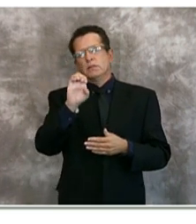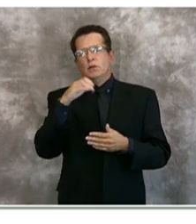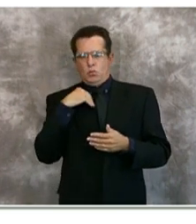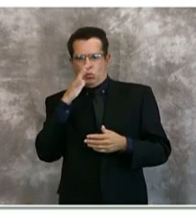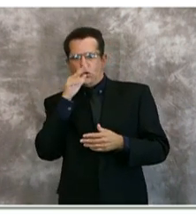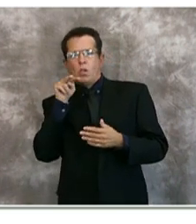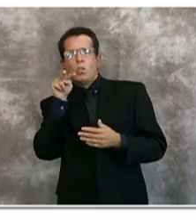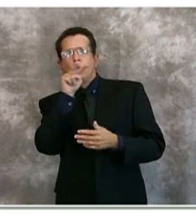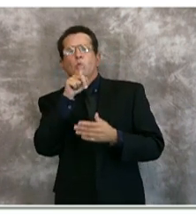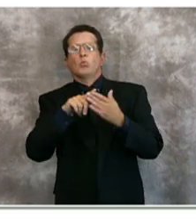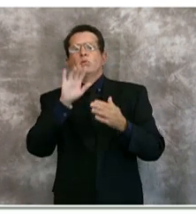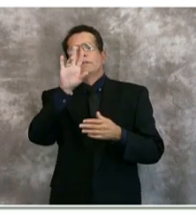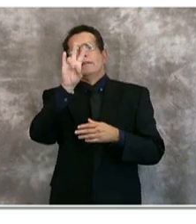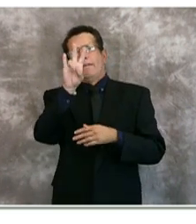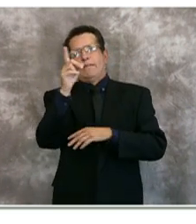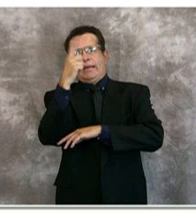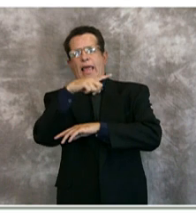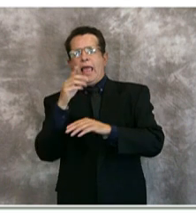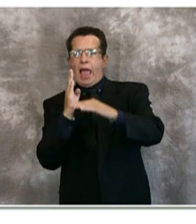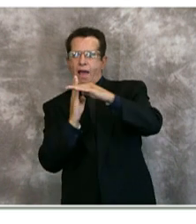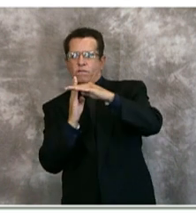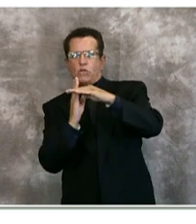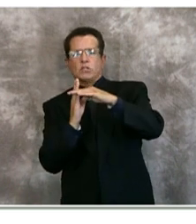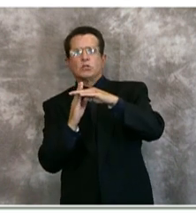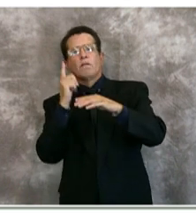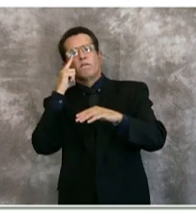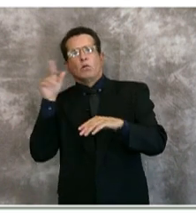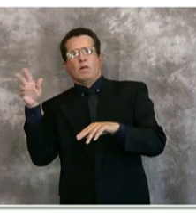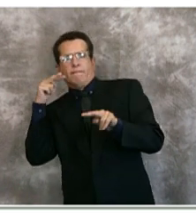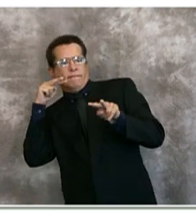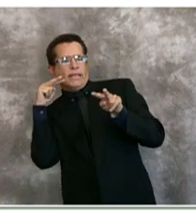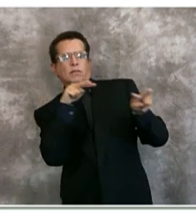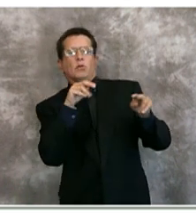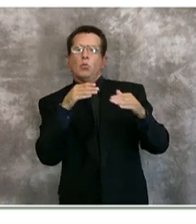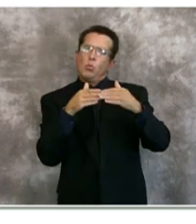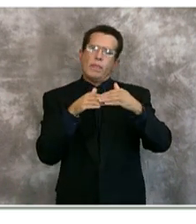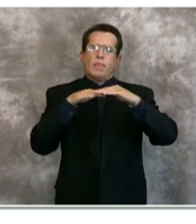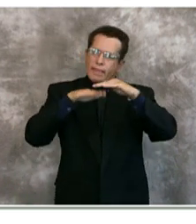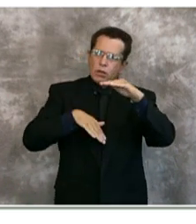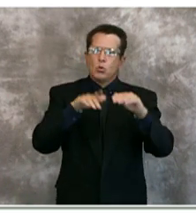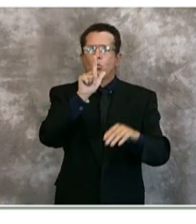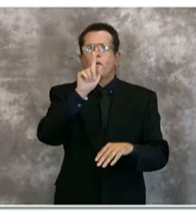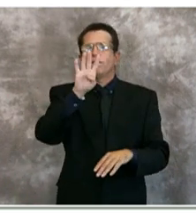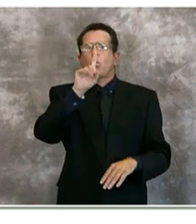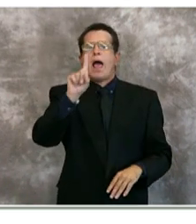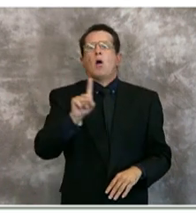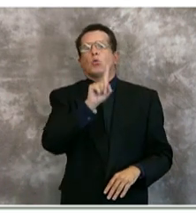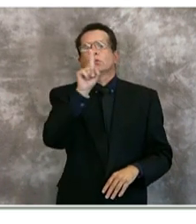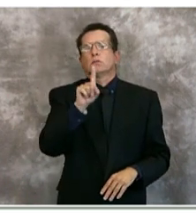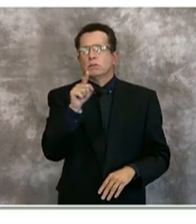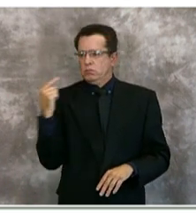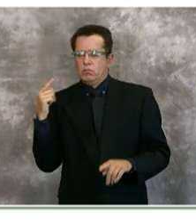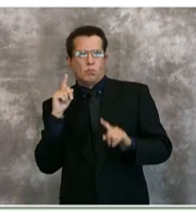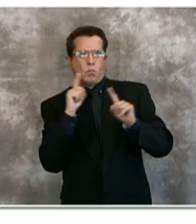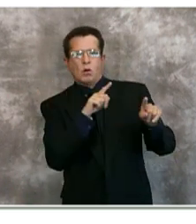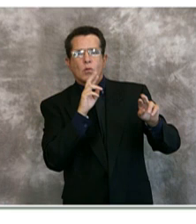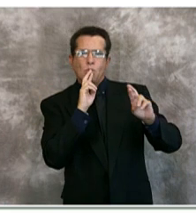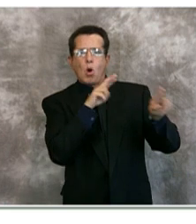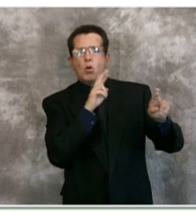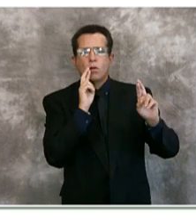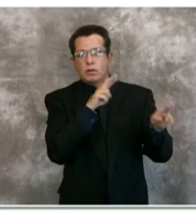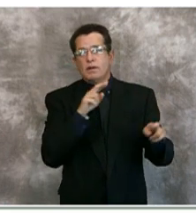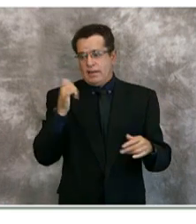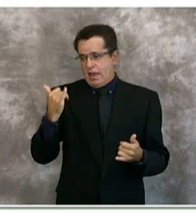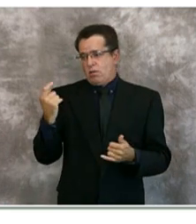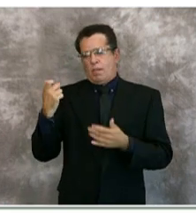average of investigations initiated within 24 hours. That's the top one. This is the one that we've talked about this week. This is below where we expect